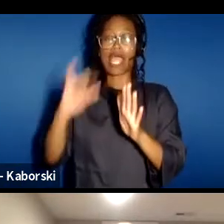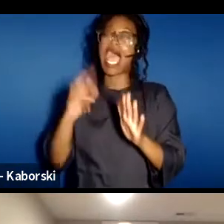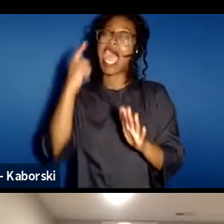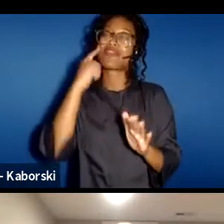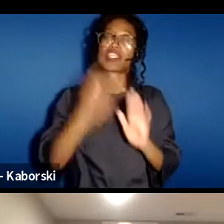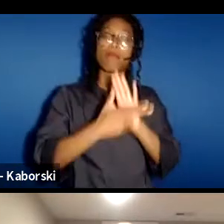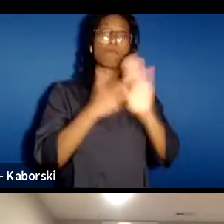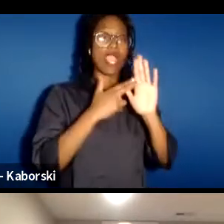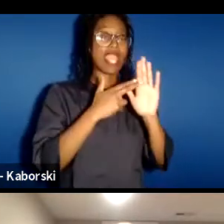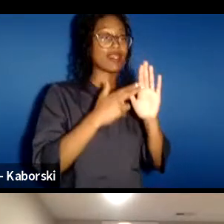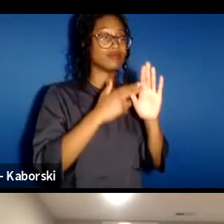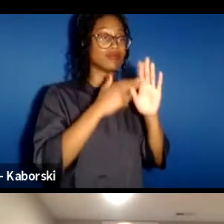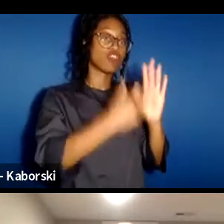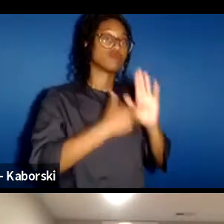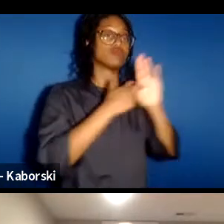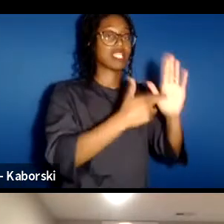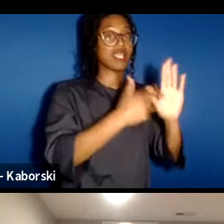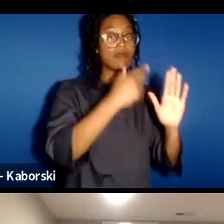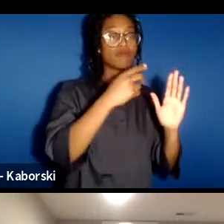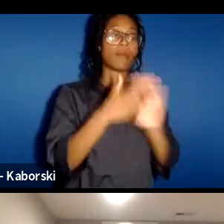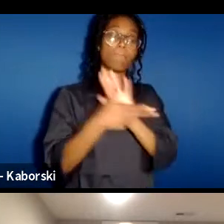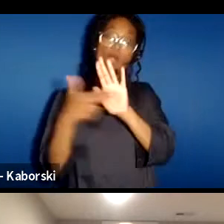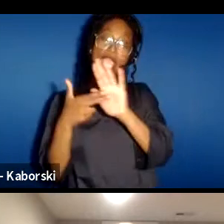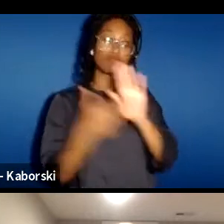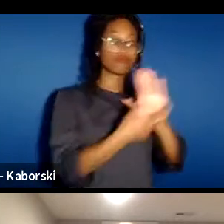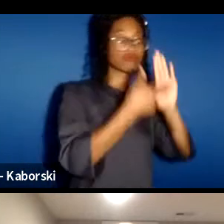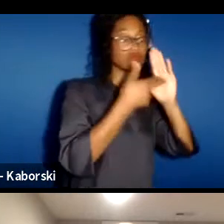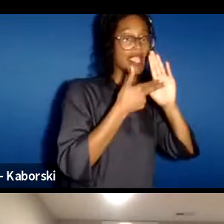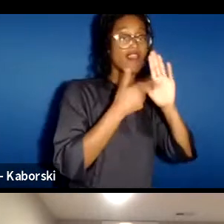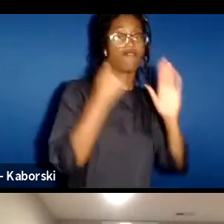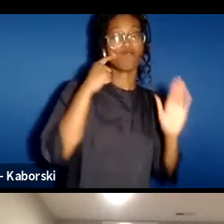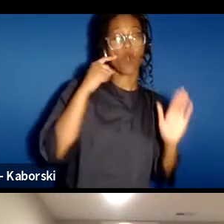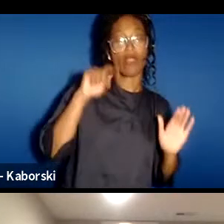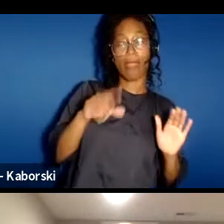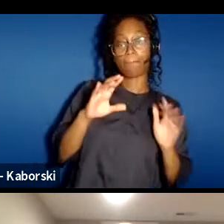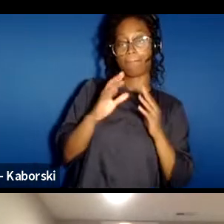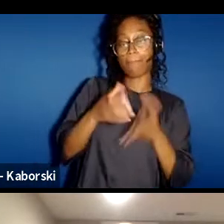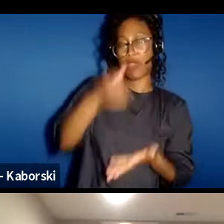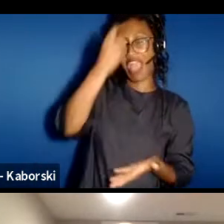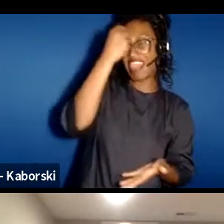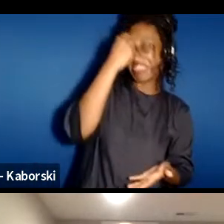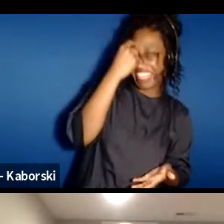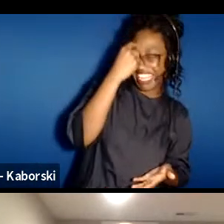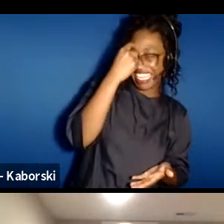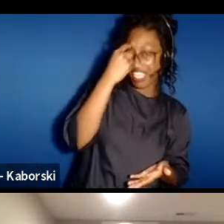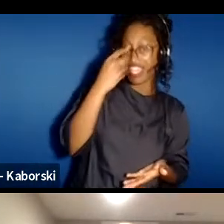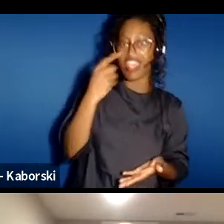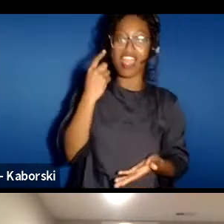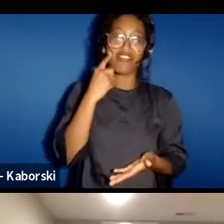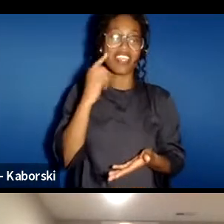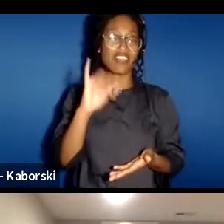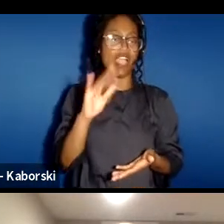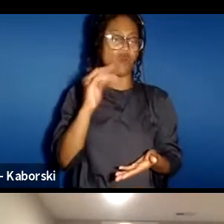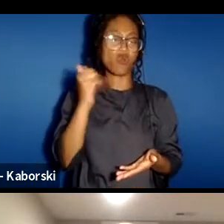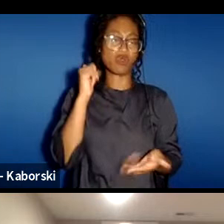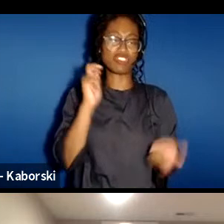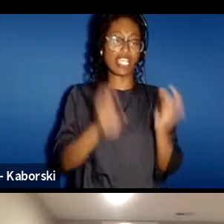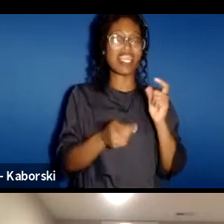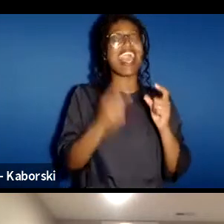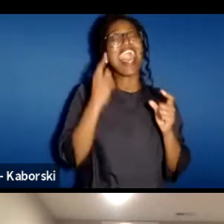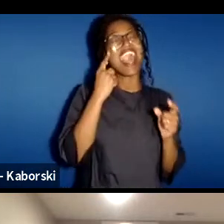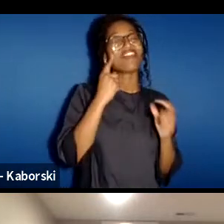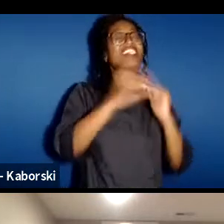bottle. At least I think that's been the case forever, and I don't think that mold's ever gonna really break. So I think it's gonna be ad